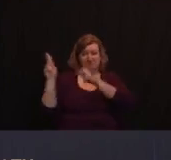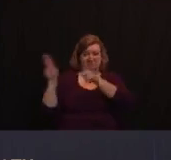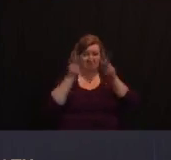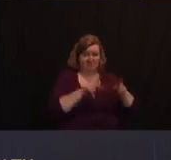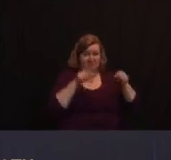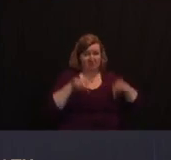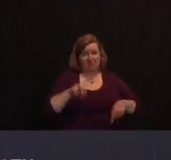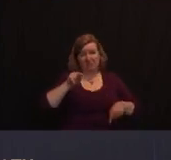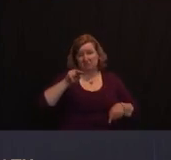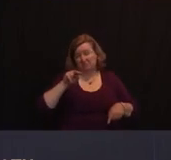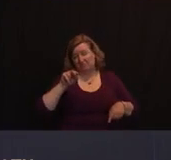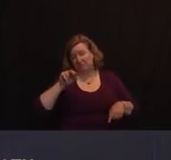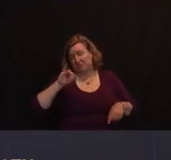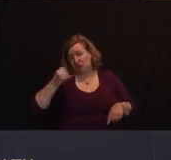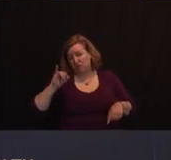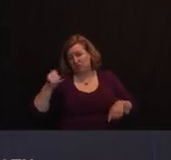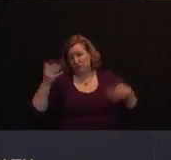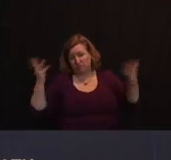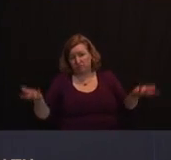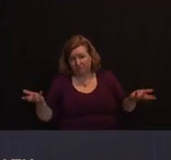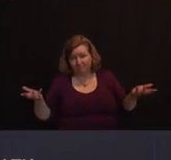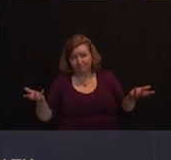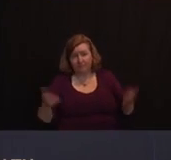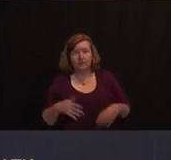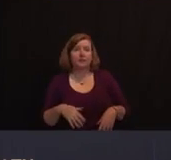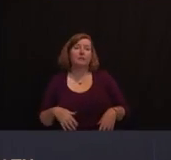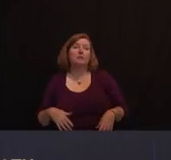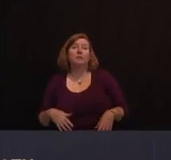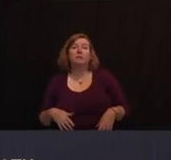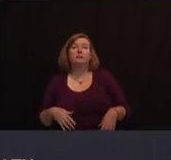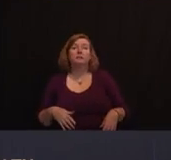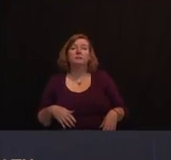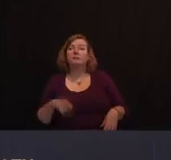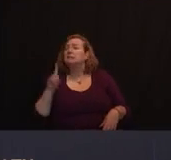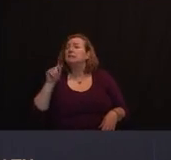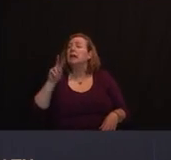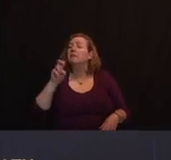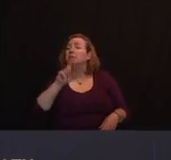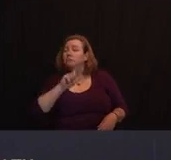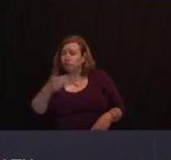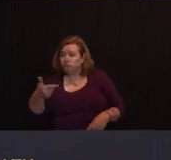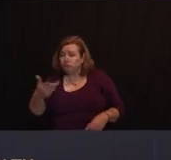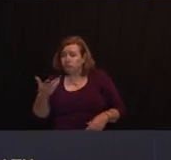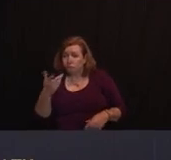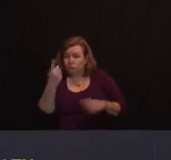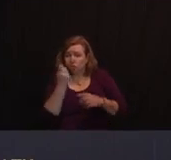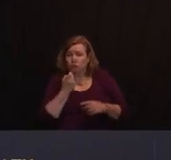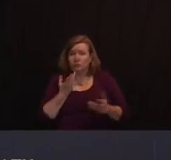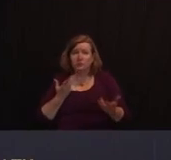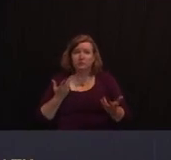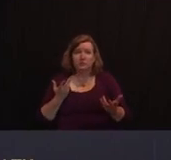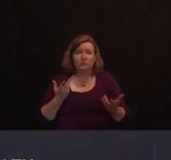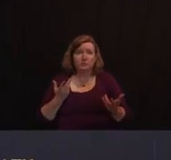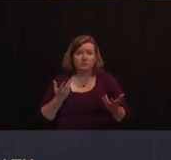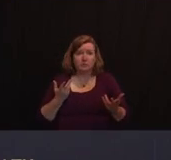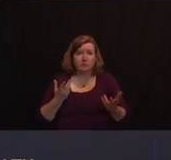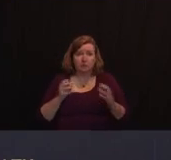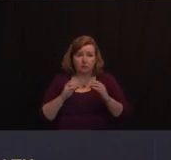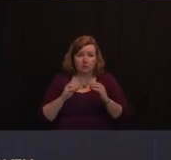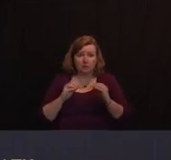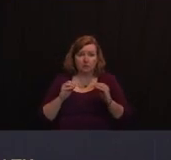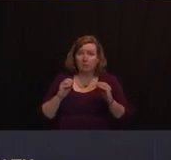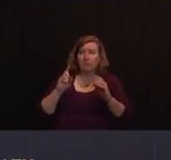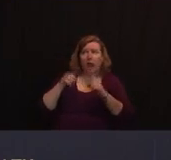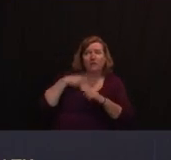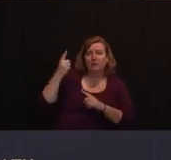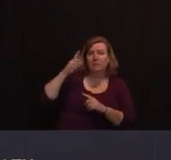got something? You're good? Okay, I'm going to slip you 20. Thank you. Dave, how are you? You're welcome to say you've got nothing either, no? No, I do have something, but I would